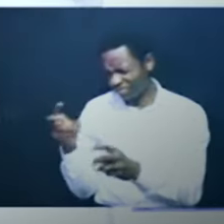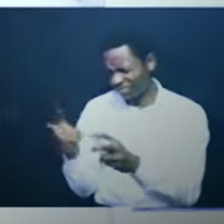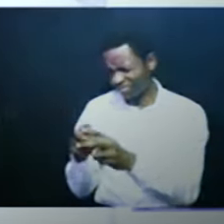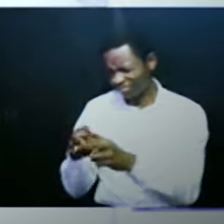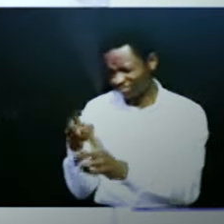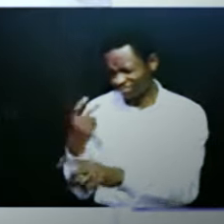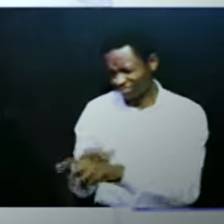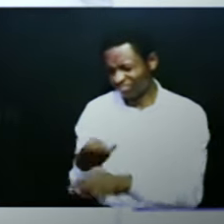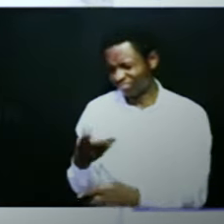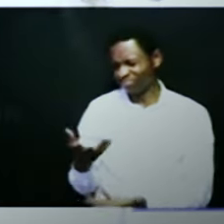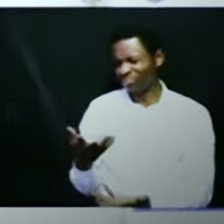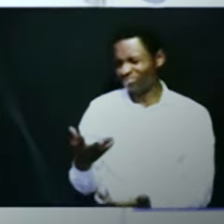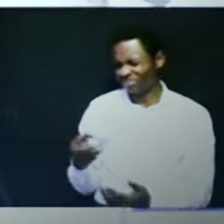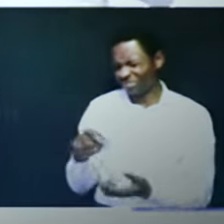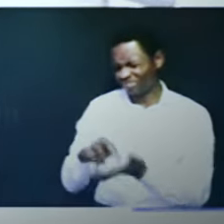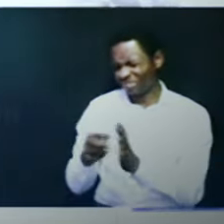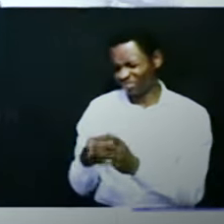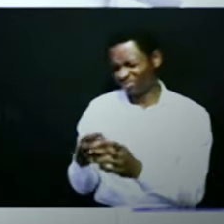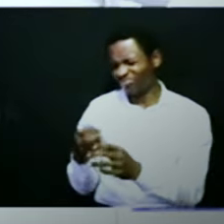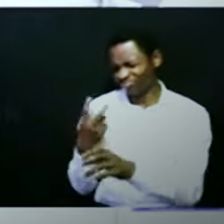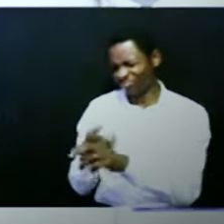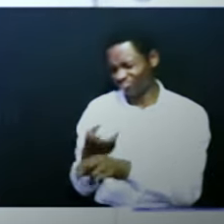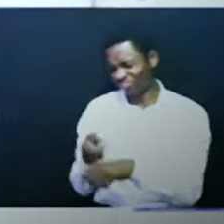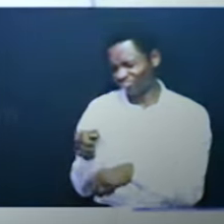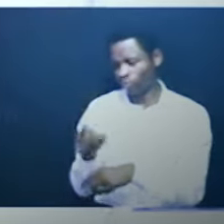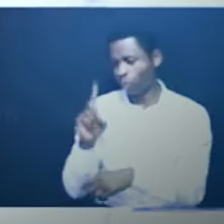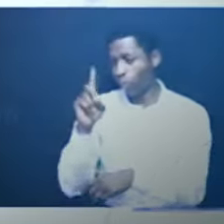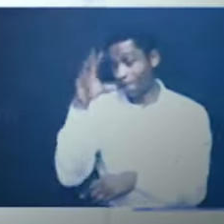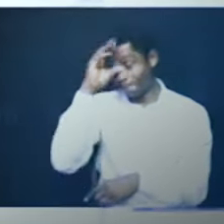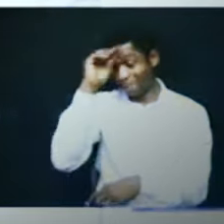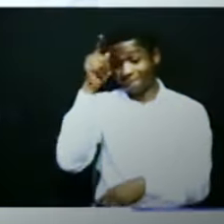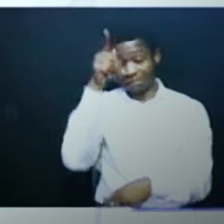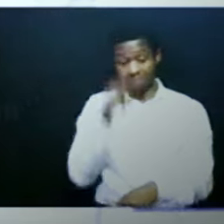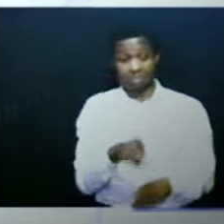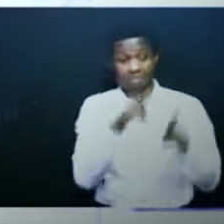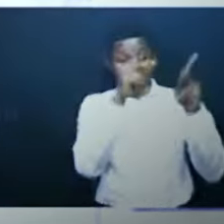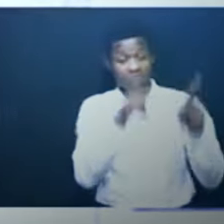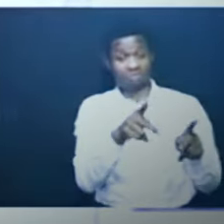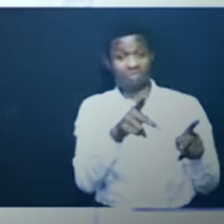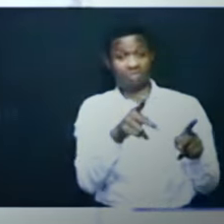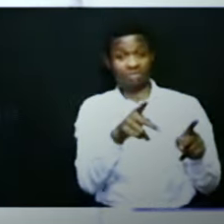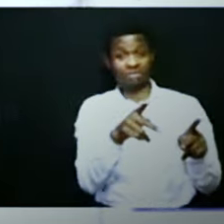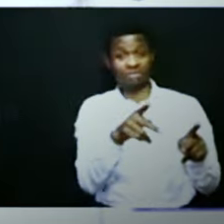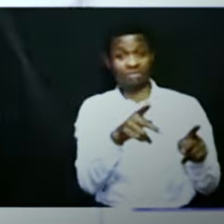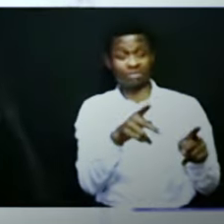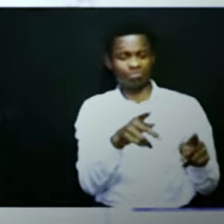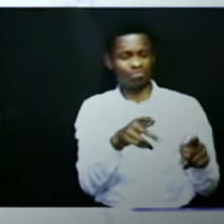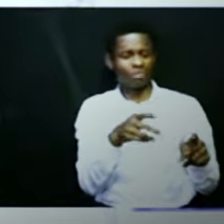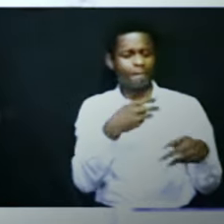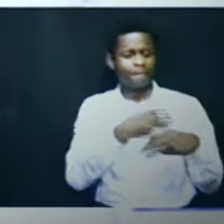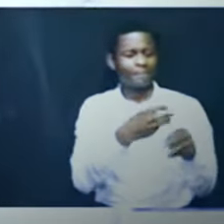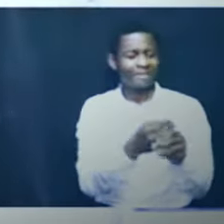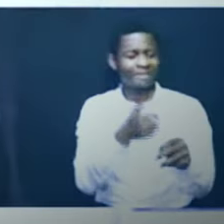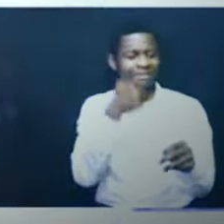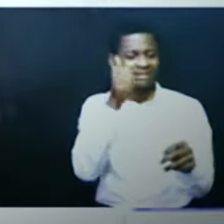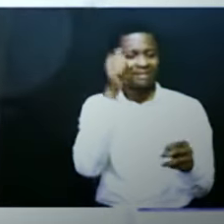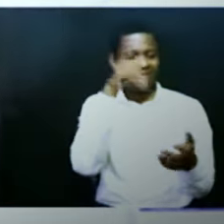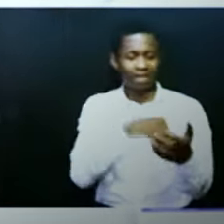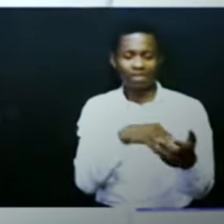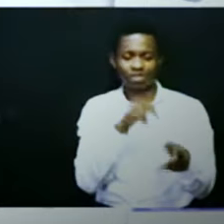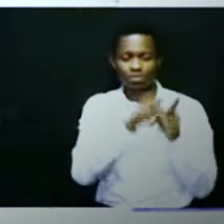difficult. One man put 10,000 people to fly.